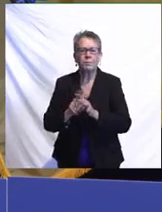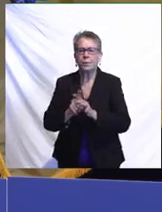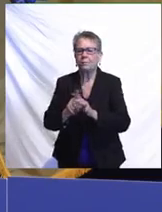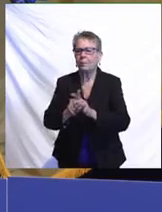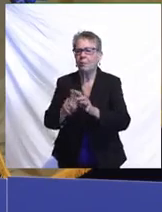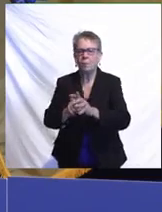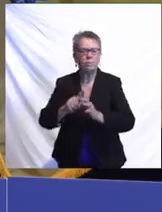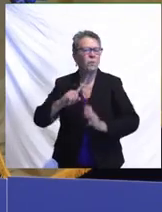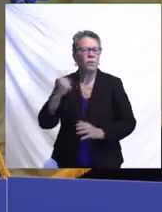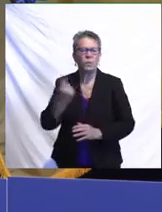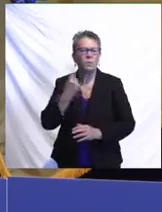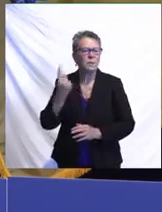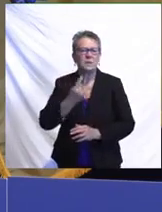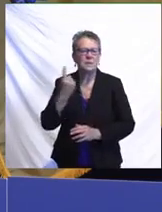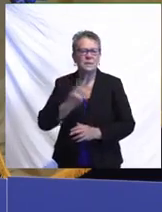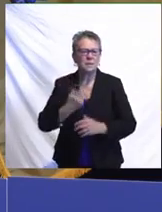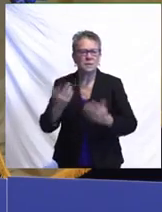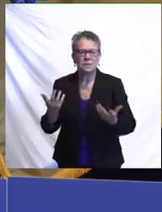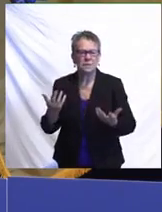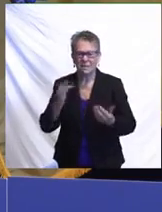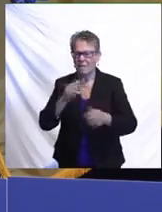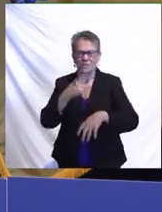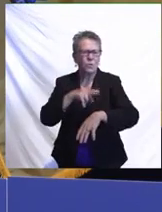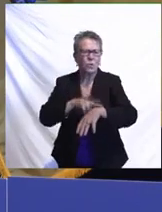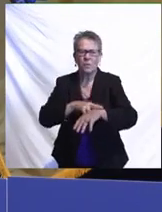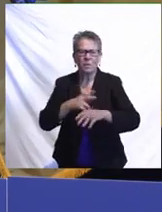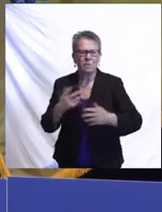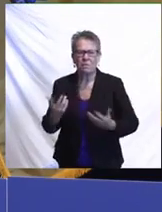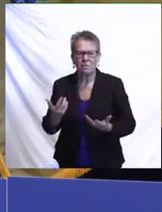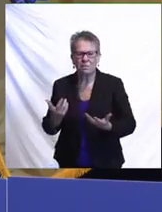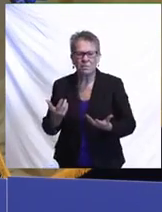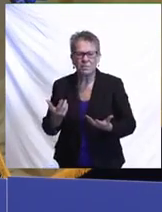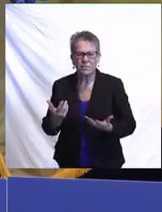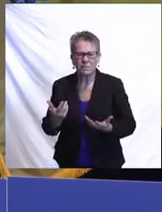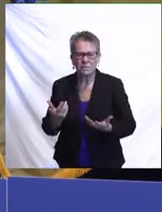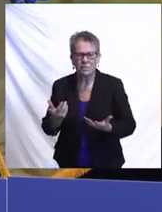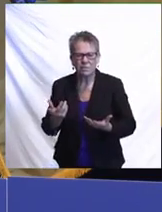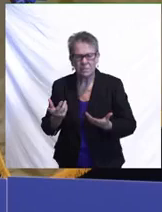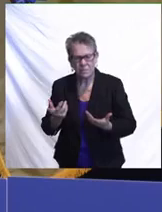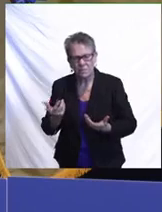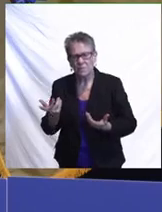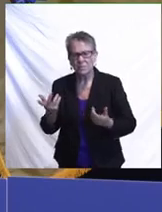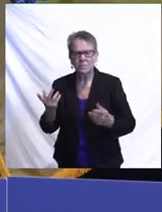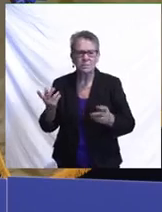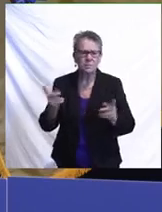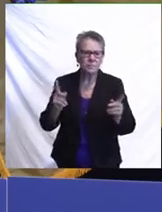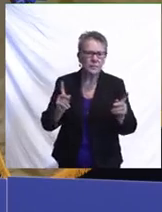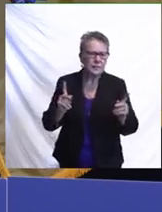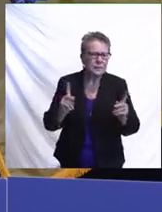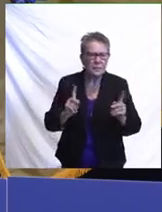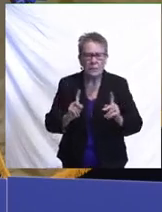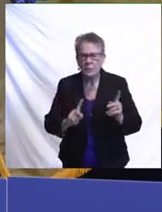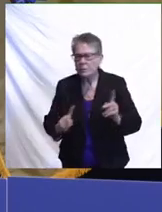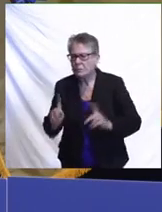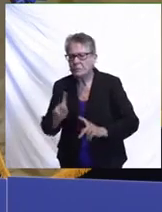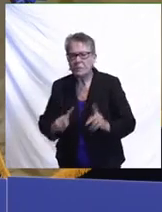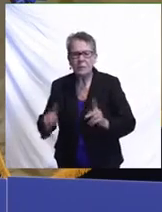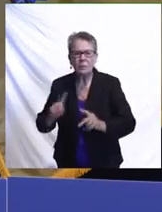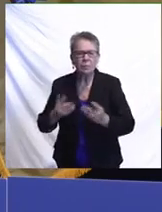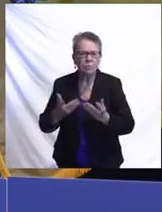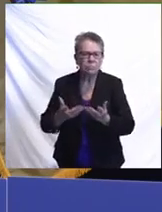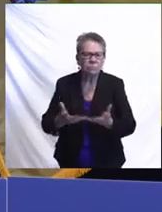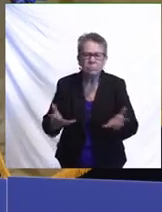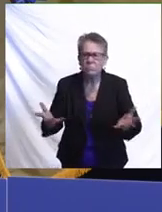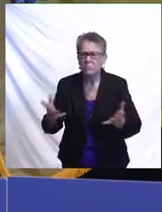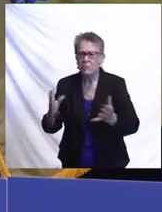I think everybody has been hearing, for many, many weeks and months that the way to minimize increase in